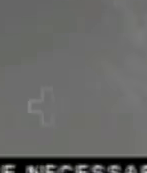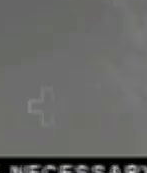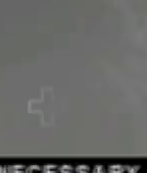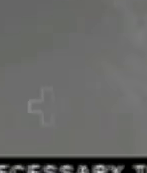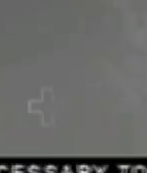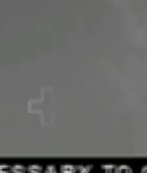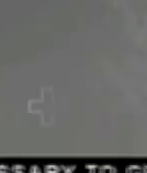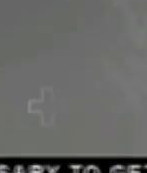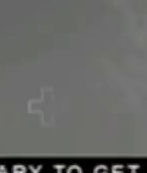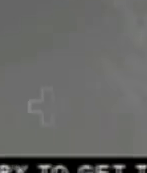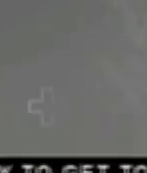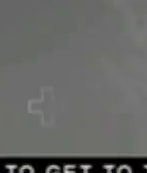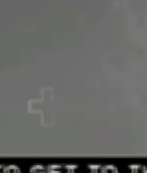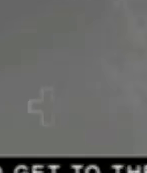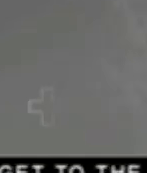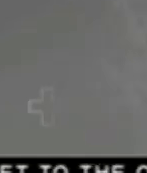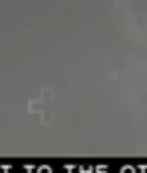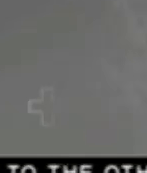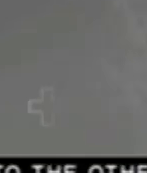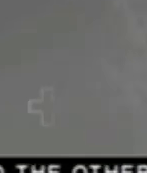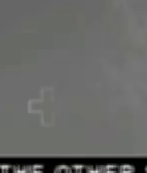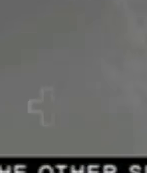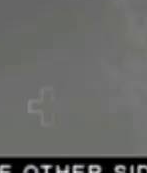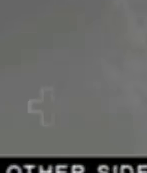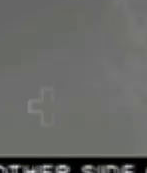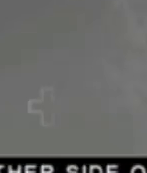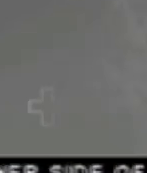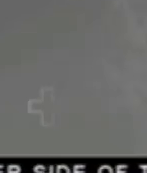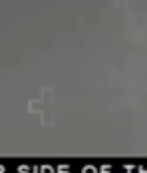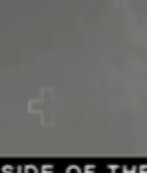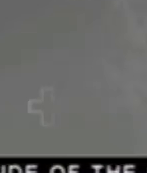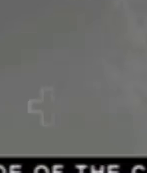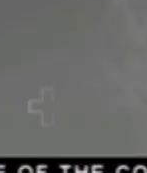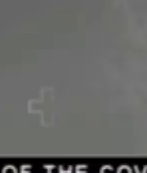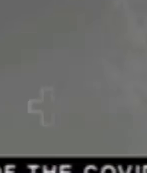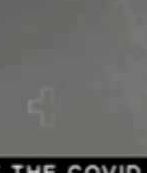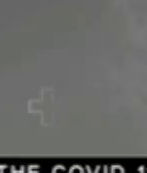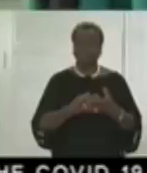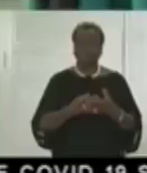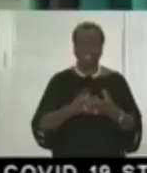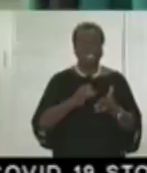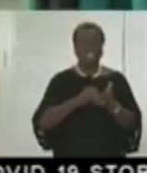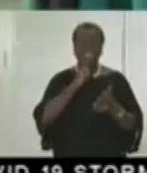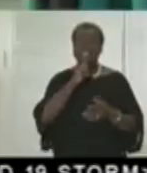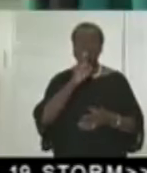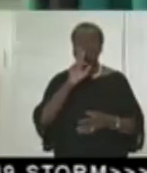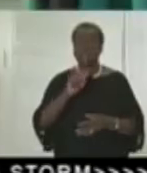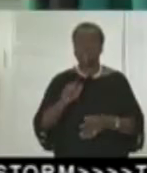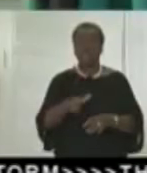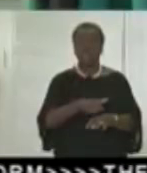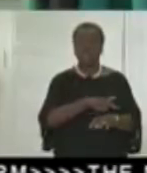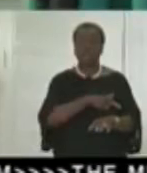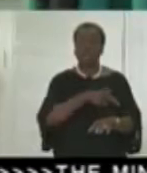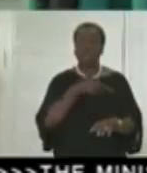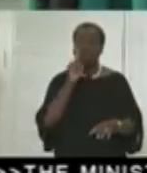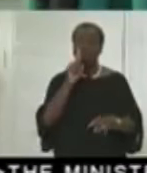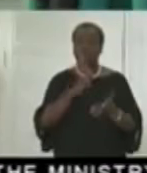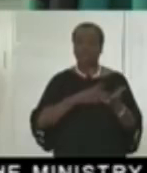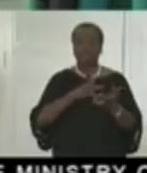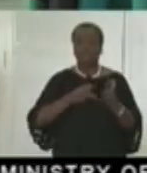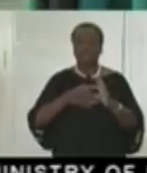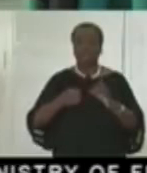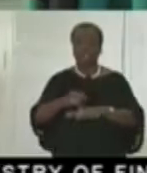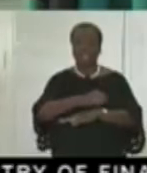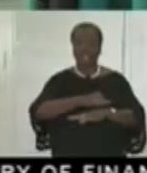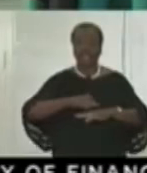cases present and contact tracing continues, that initial view has changed. It's no longer just one part of the island.